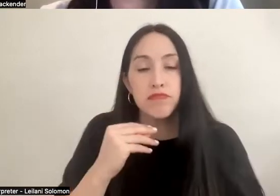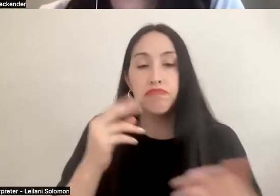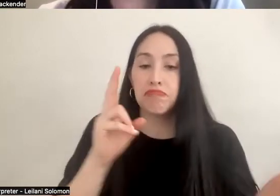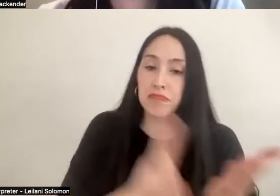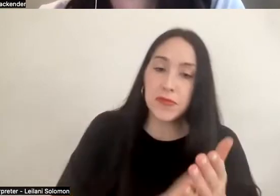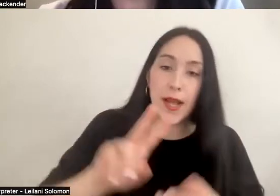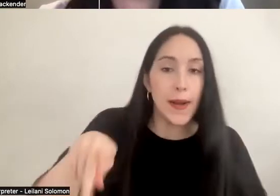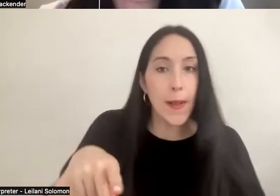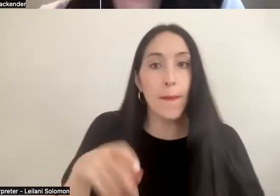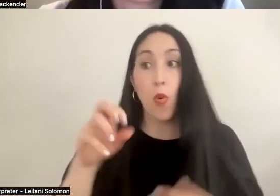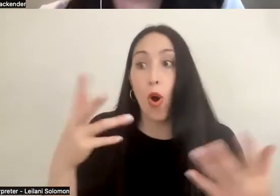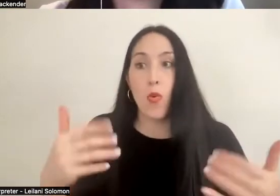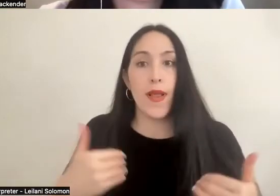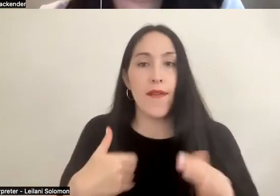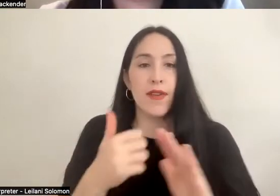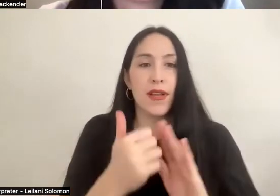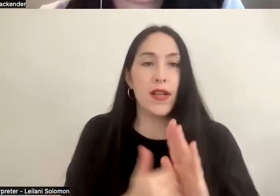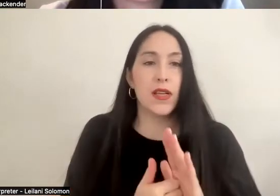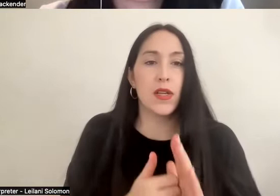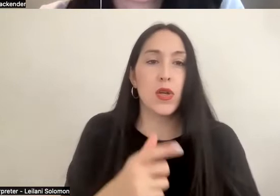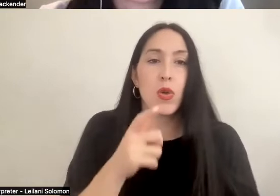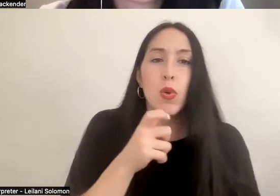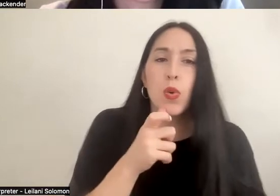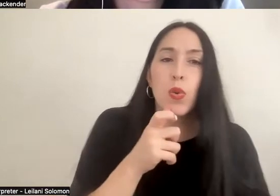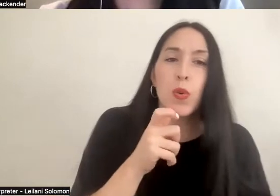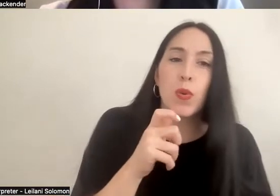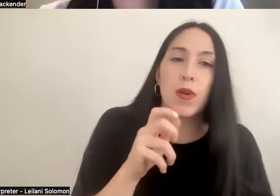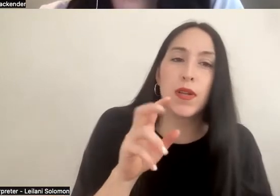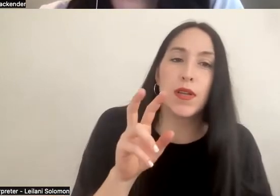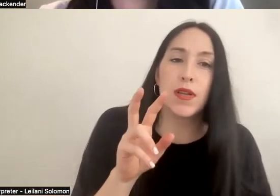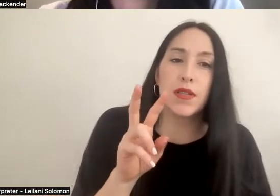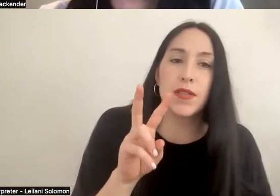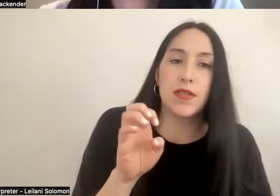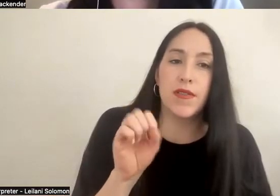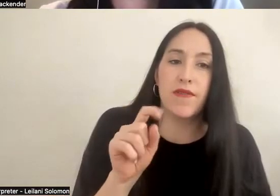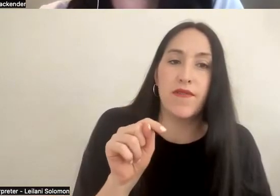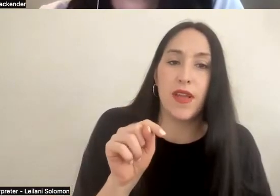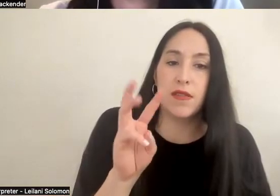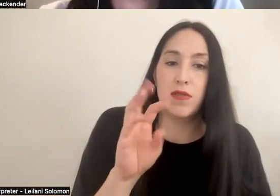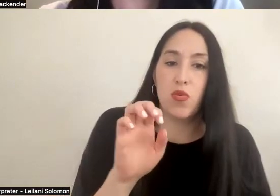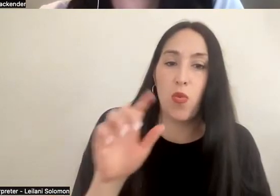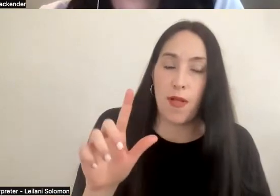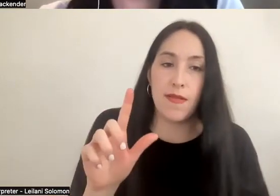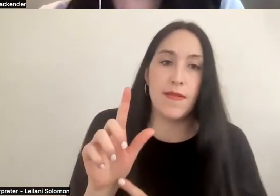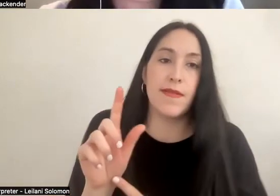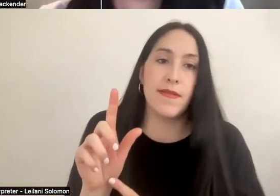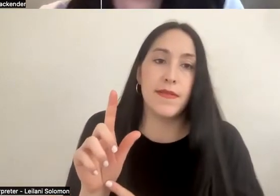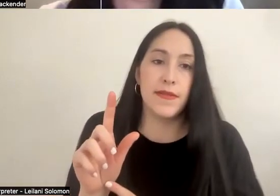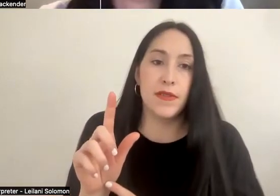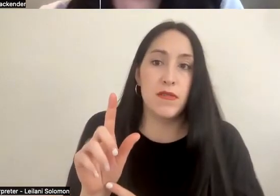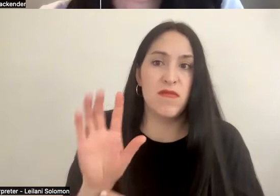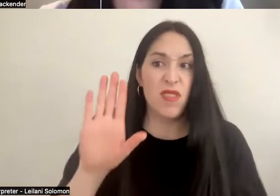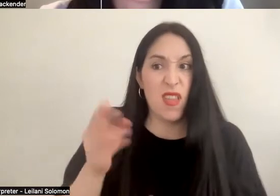account, who is Vestwell? And are their funds